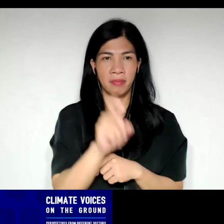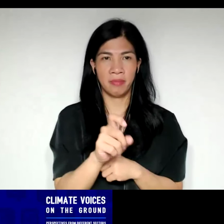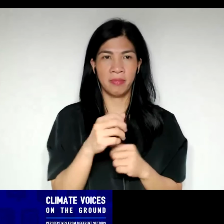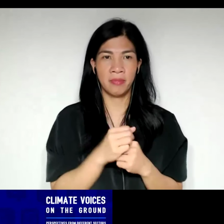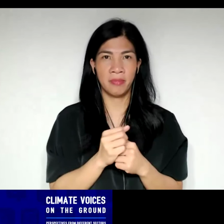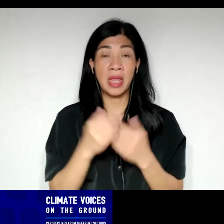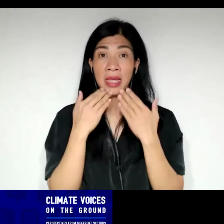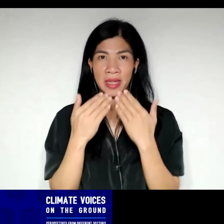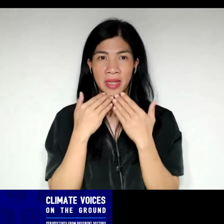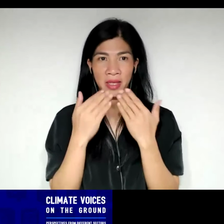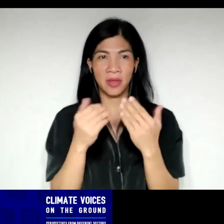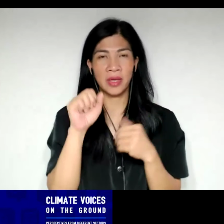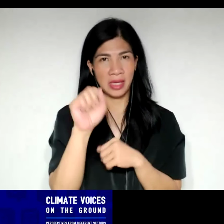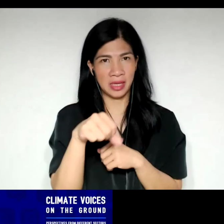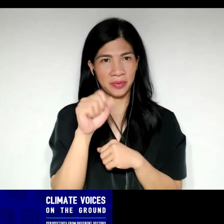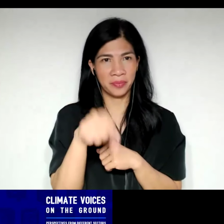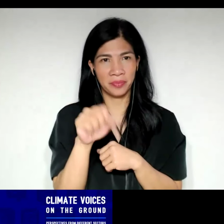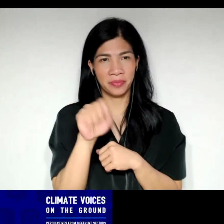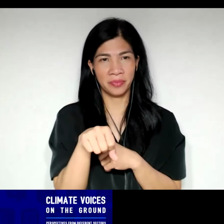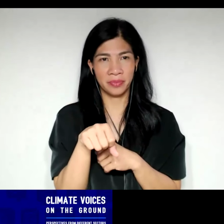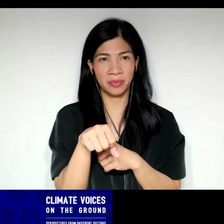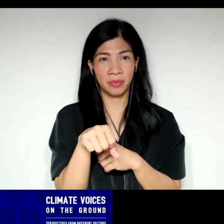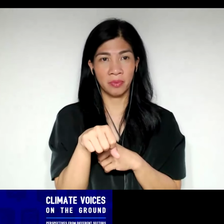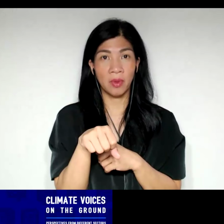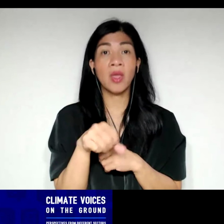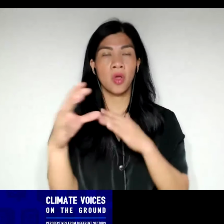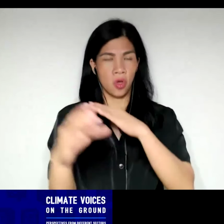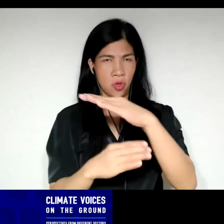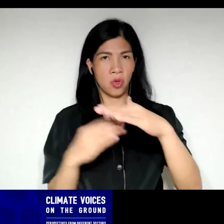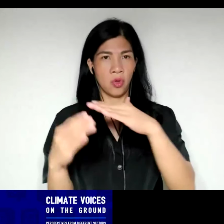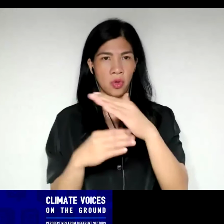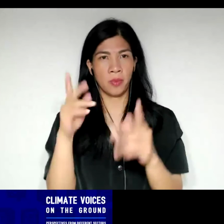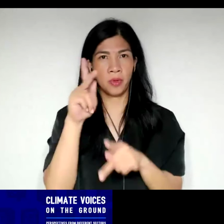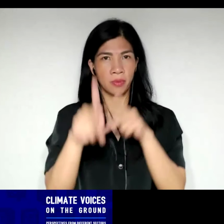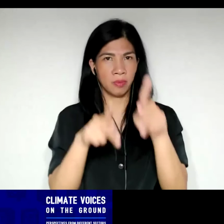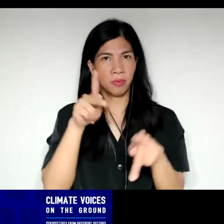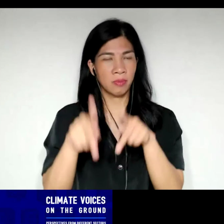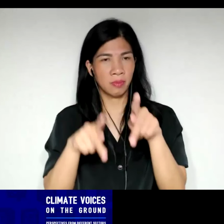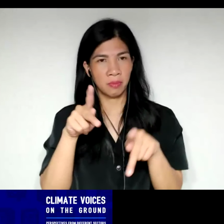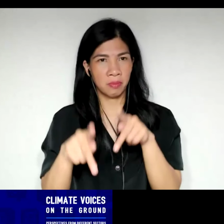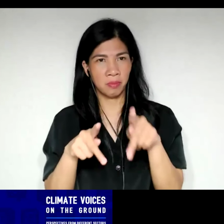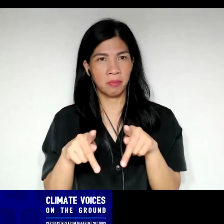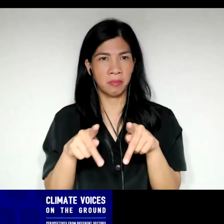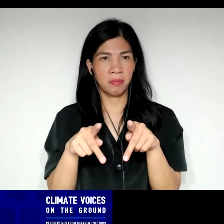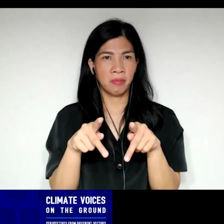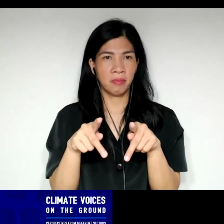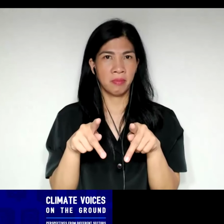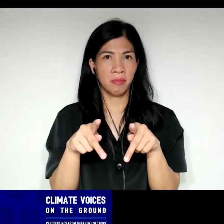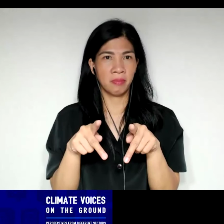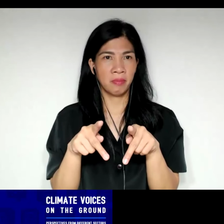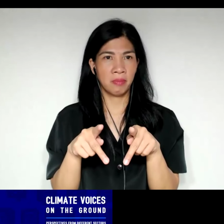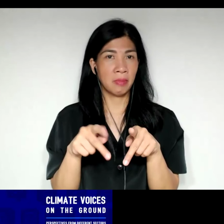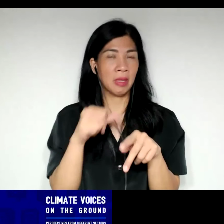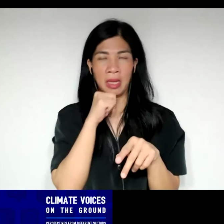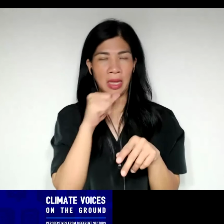Yes, thank you so much. And it's common, no? And people would usually not call for